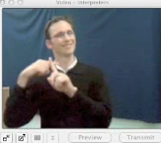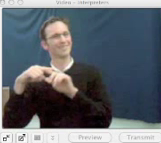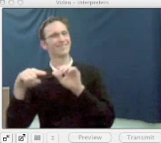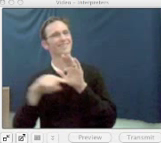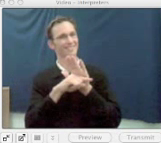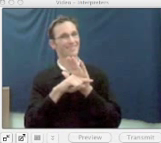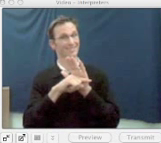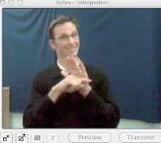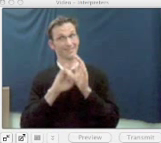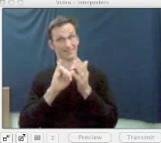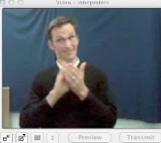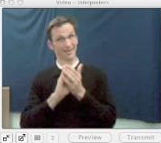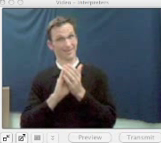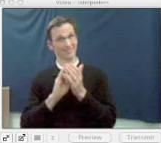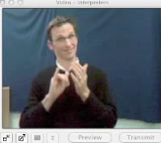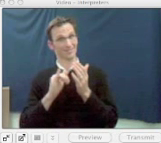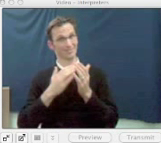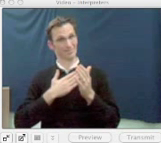my